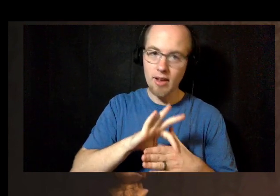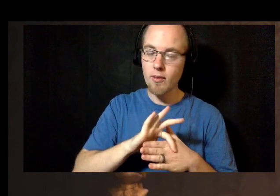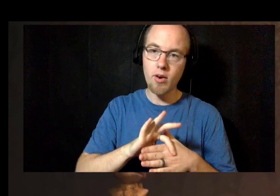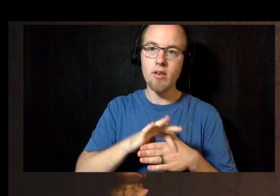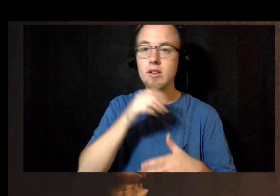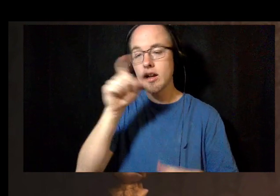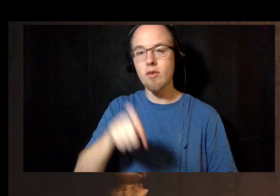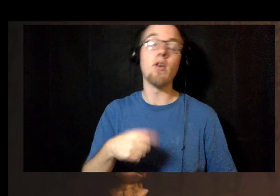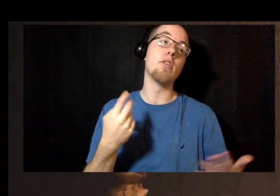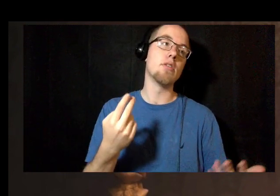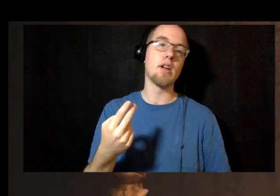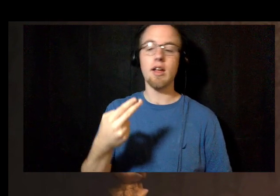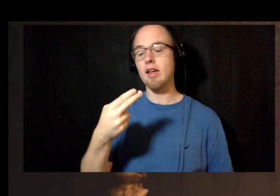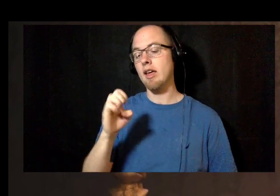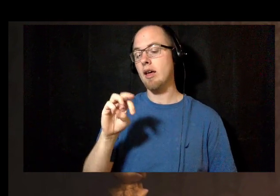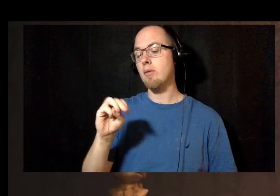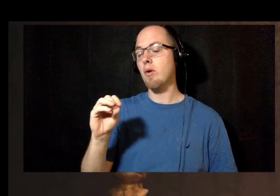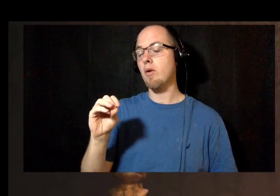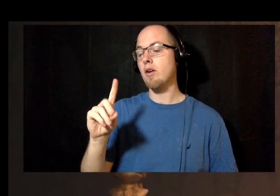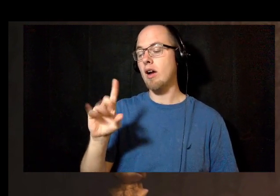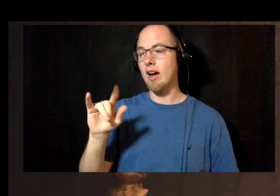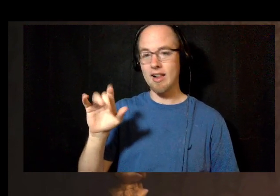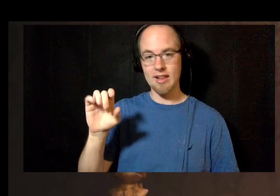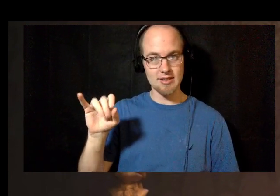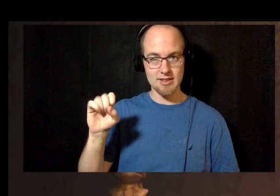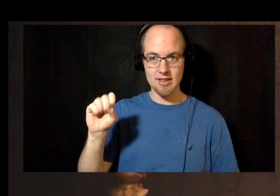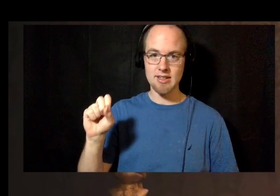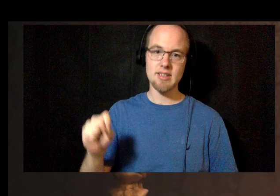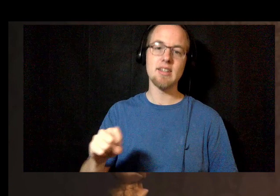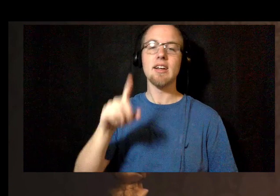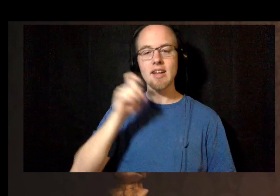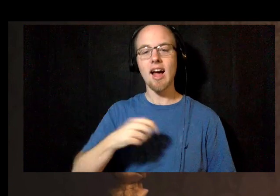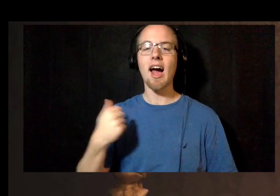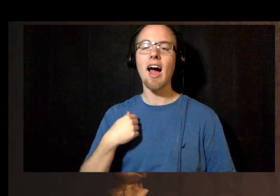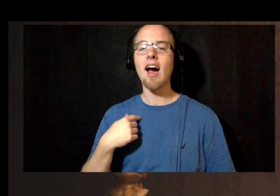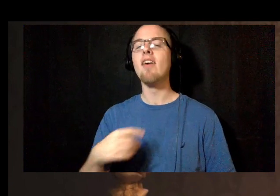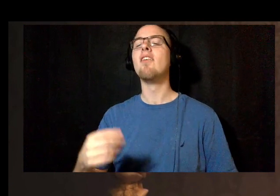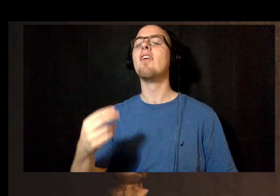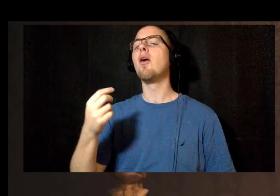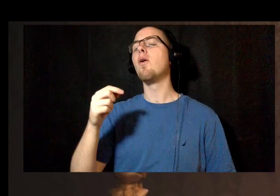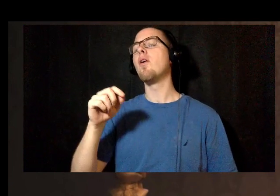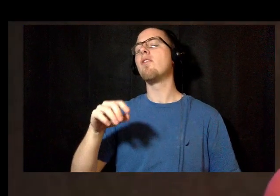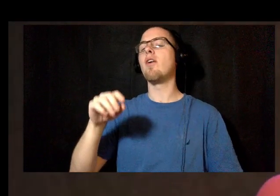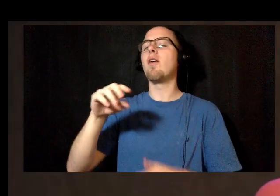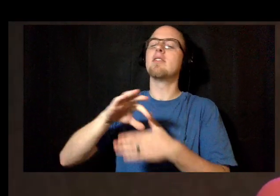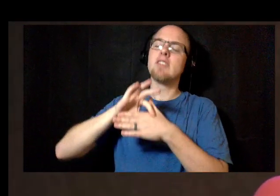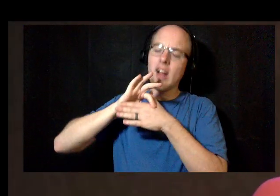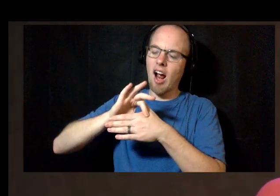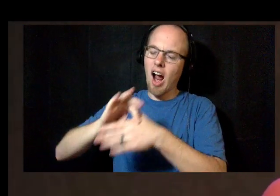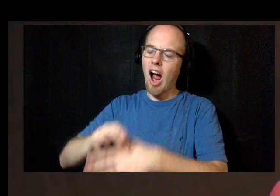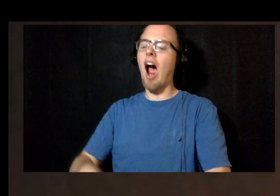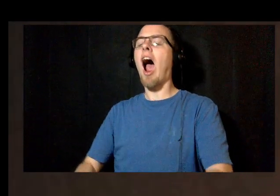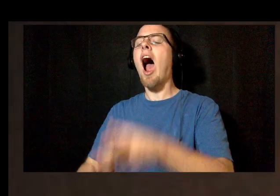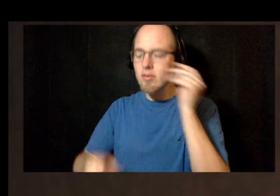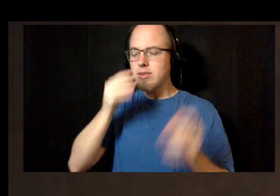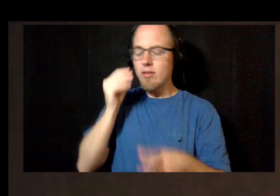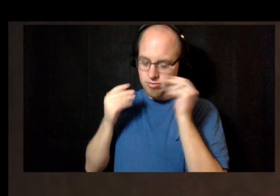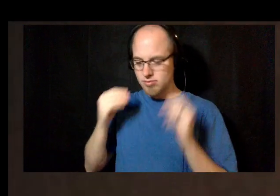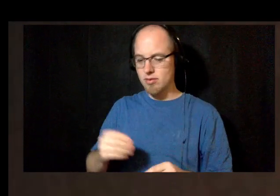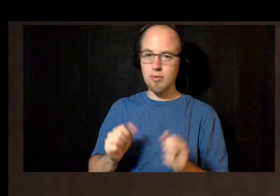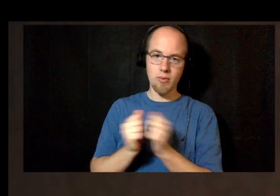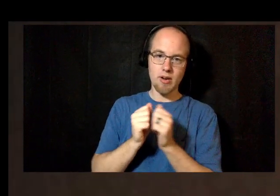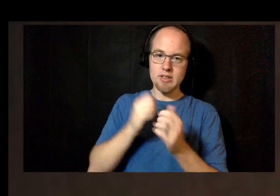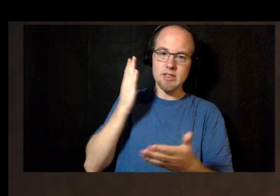you're on hemodialysis and you have to inhale a rare porterhouse steak every 3 hours to stop your kidneys packing in. You don't actually